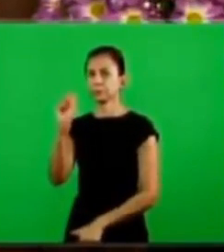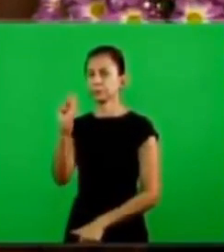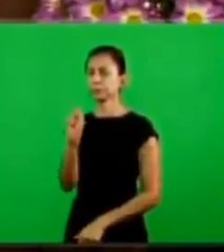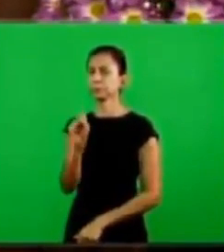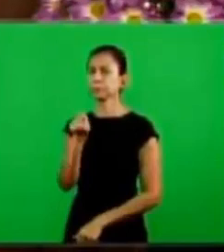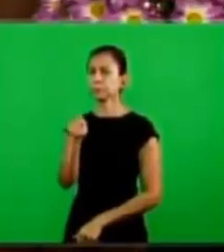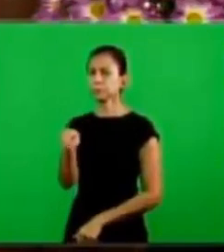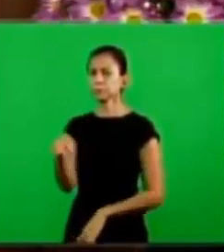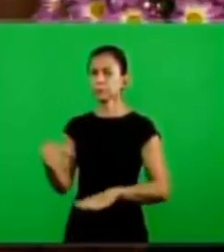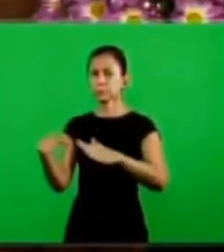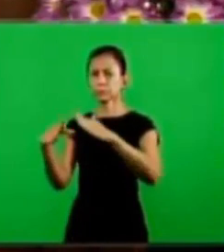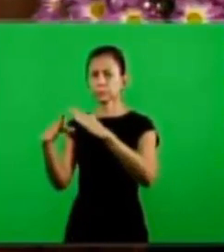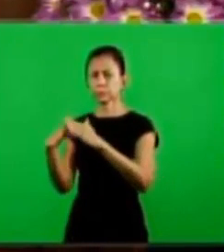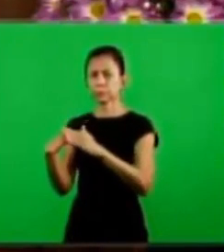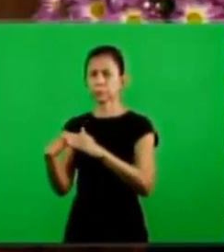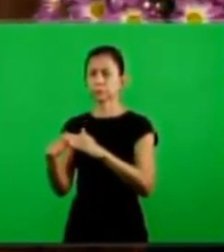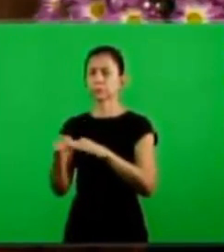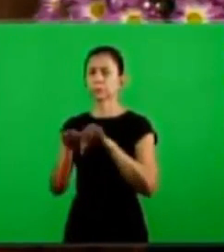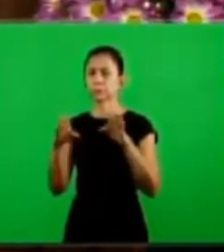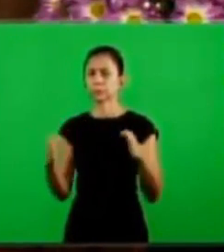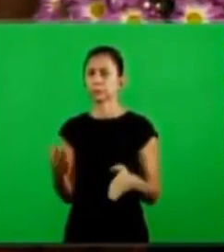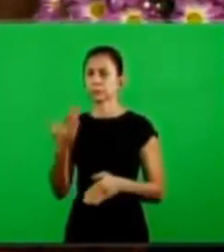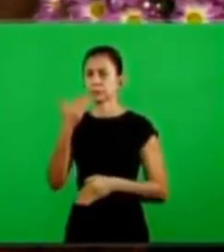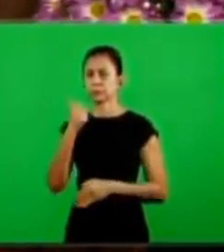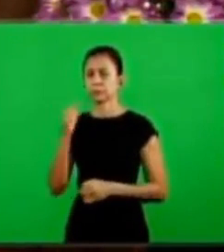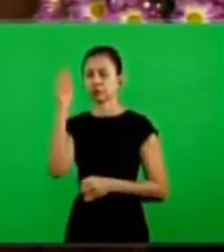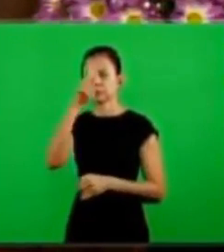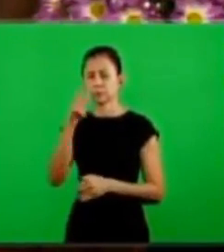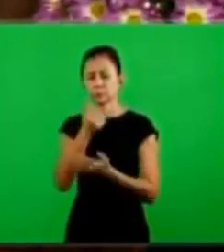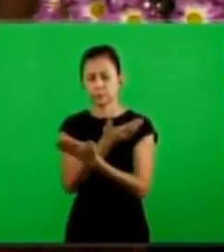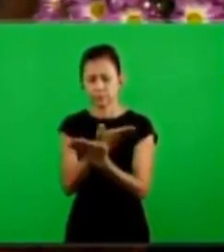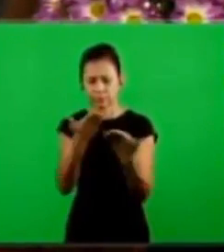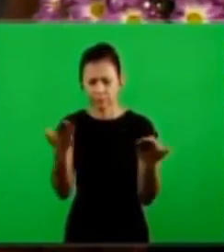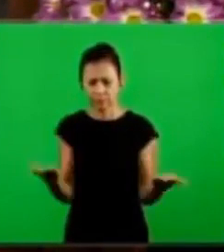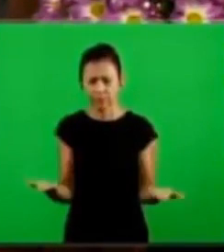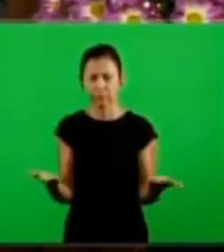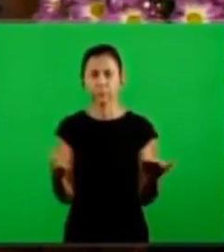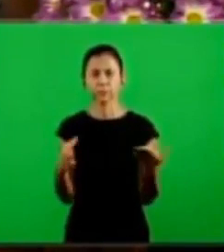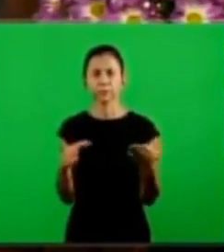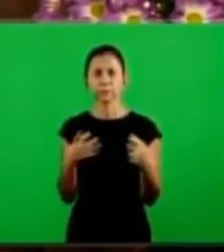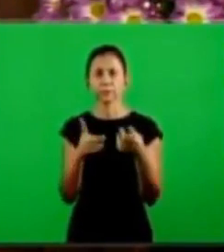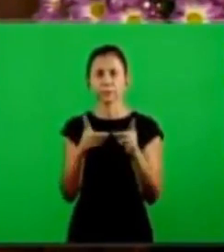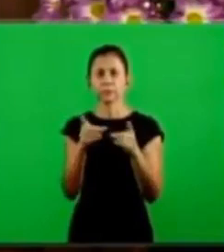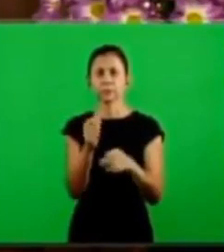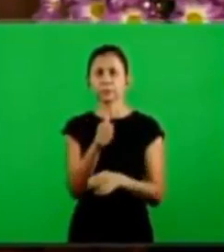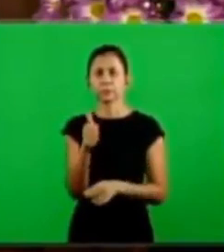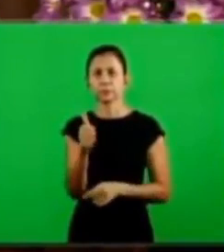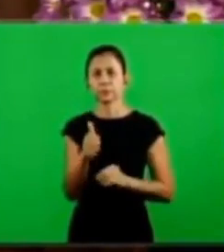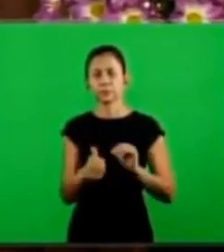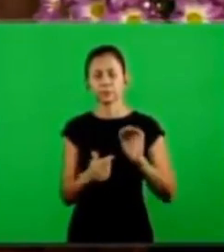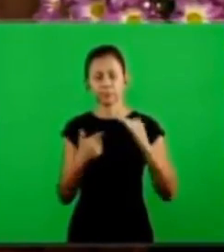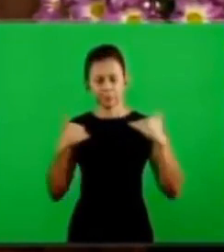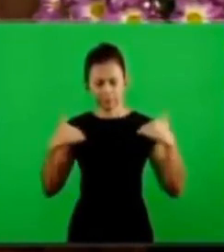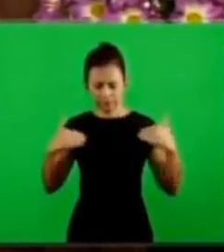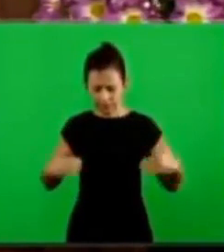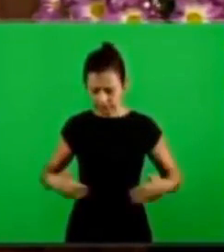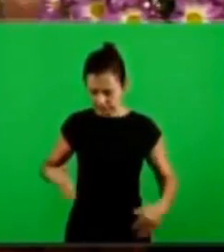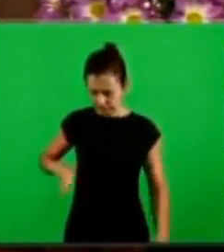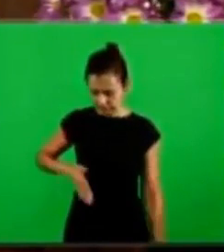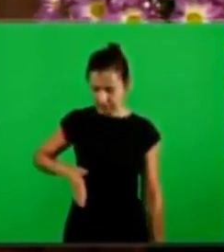to the disciples. Everybody was afflicted, and he entered and he said, "Peace be with you." Shows the